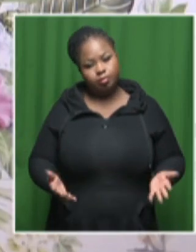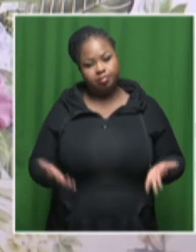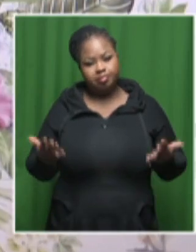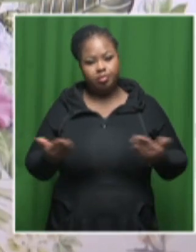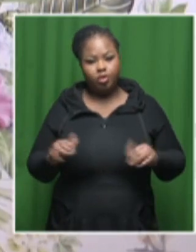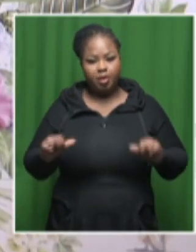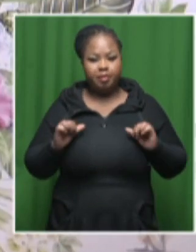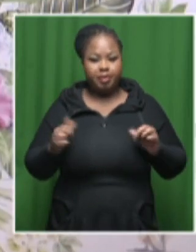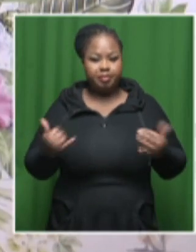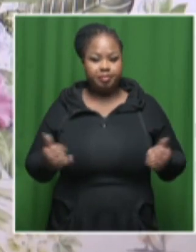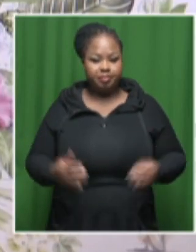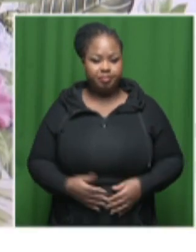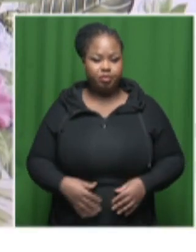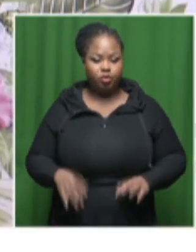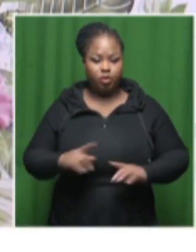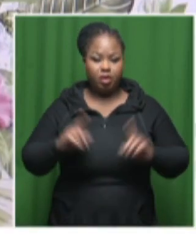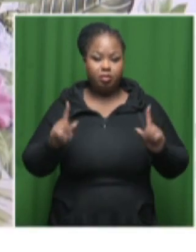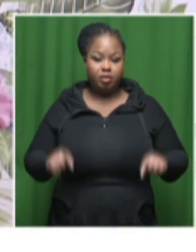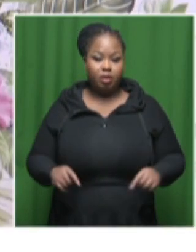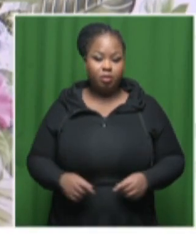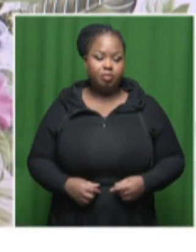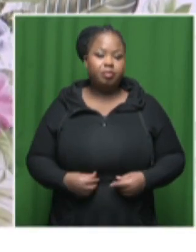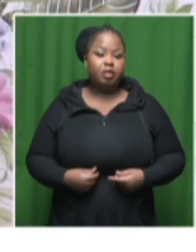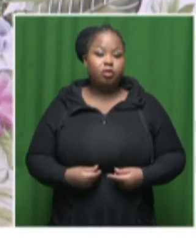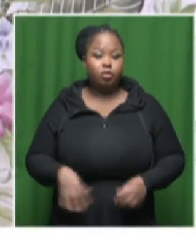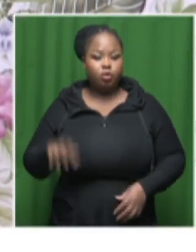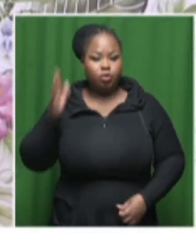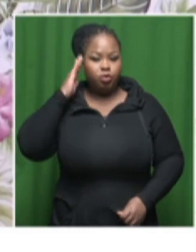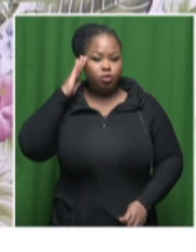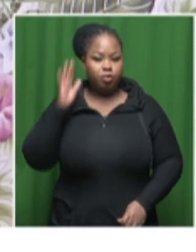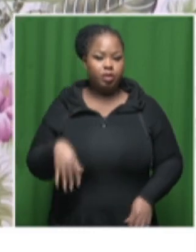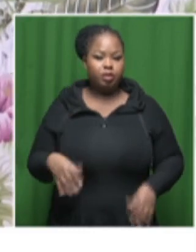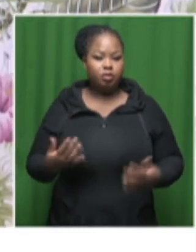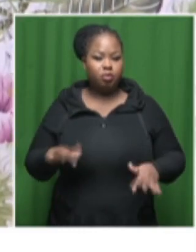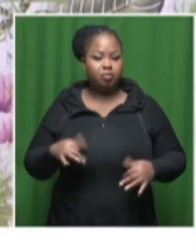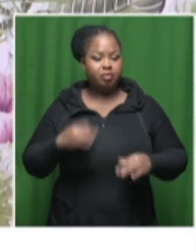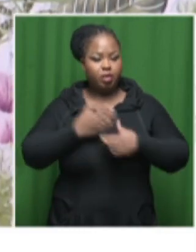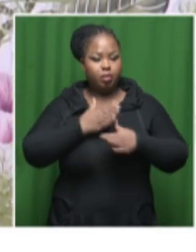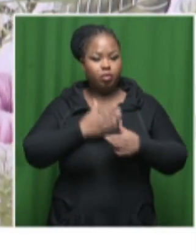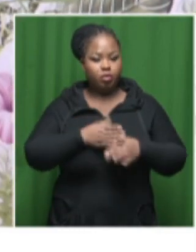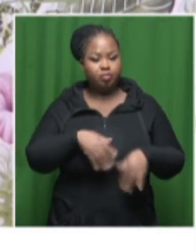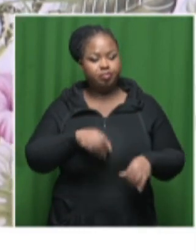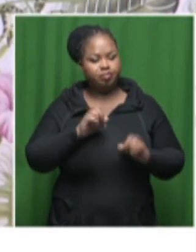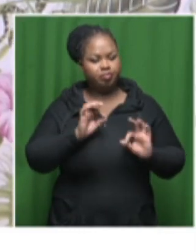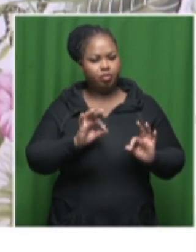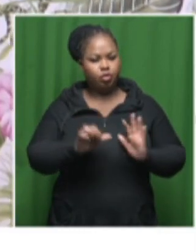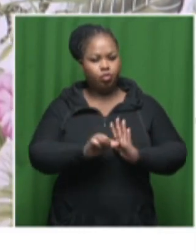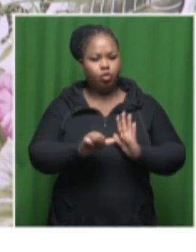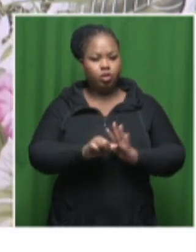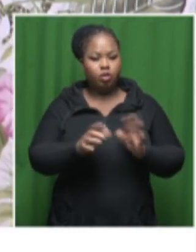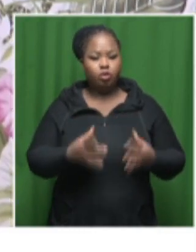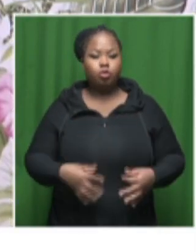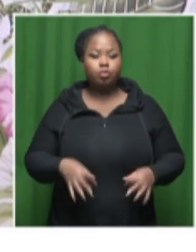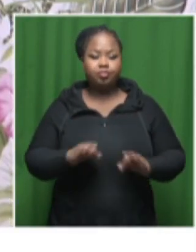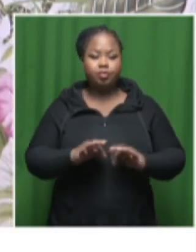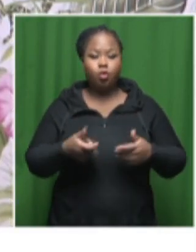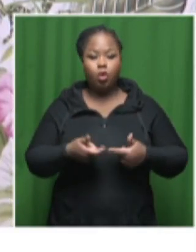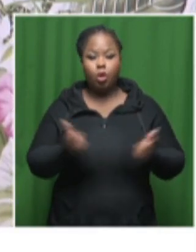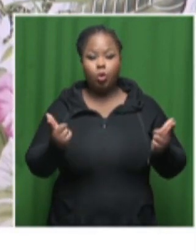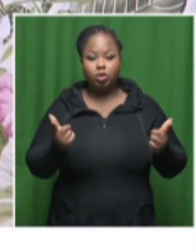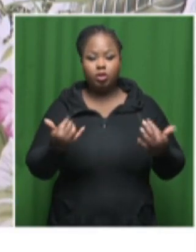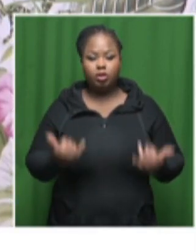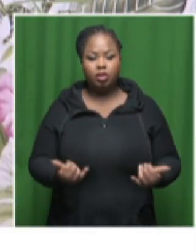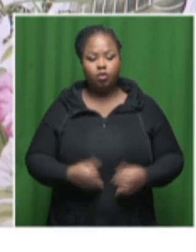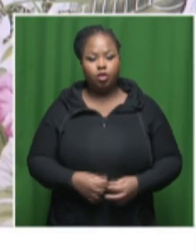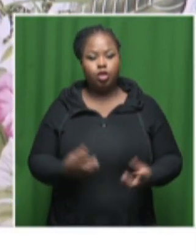And welcome back to Cape Town. And as you know, some very important work being done here. It's the launch of one of the